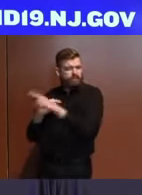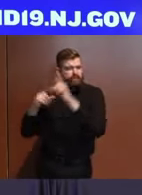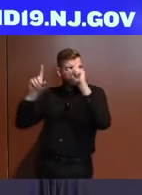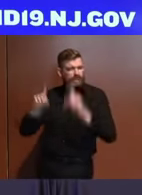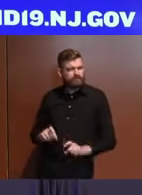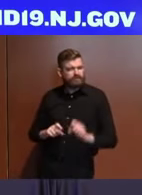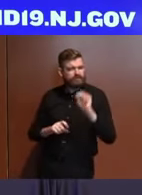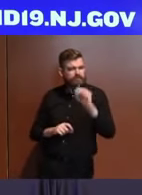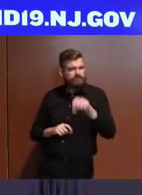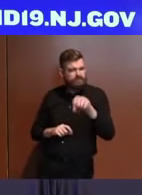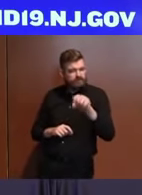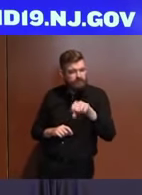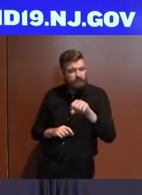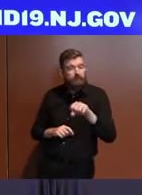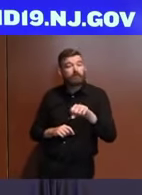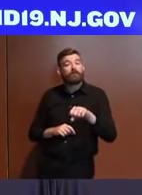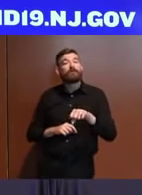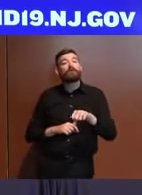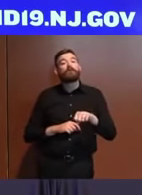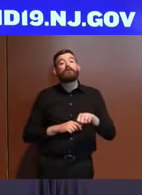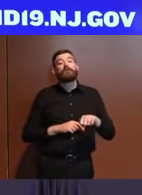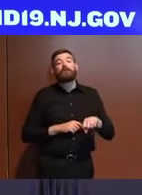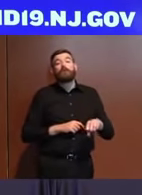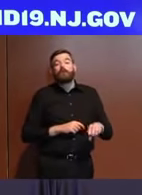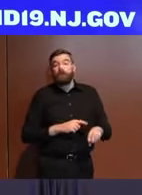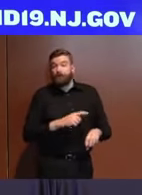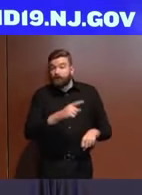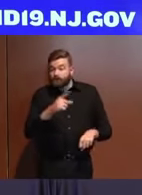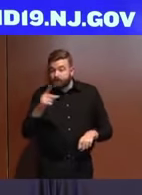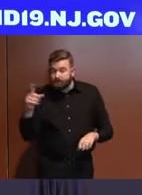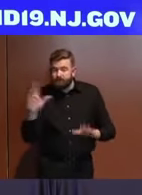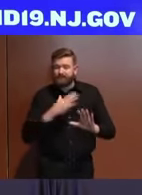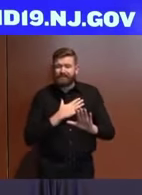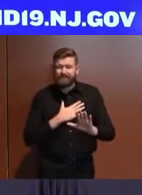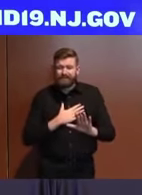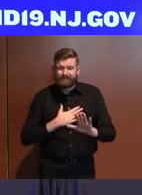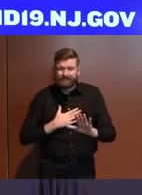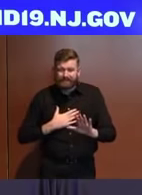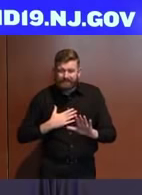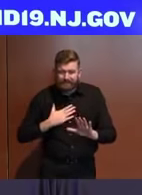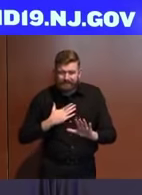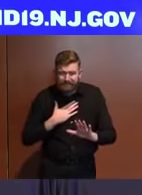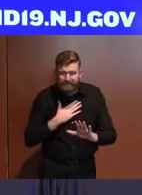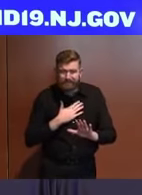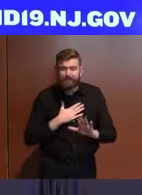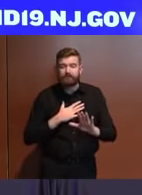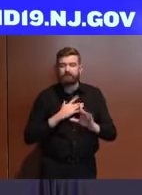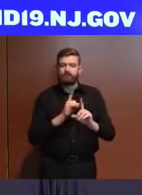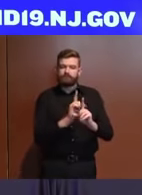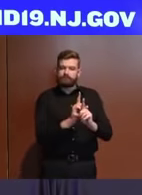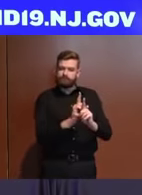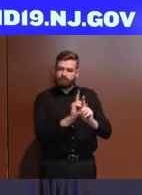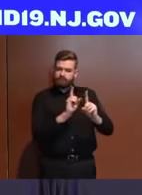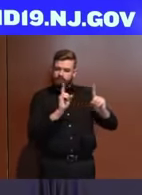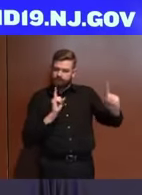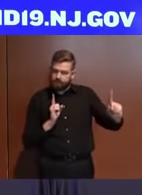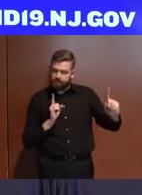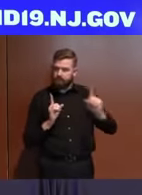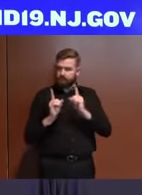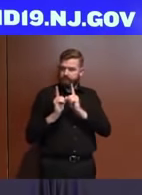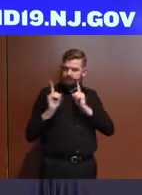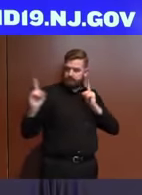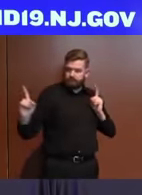everyone in the strongest possible terms to continue practicing social distancing and to stay at home as much as